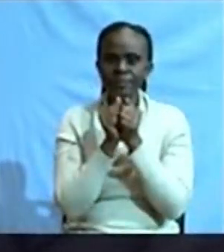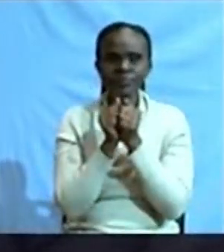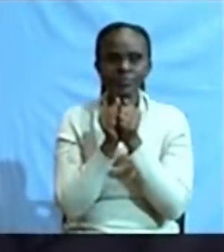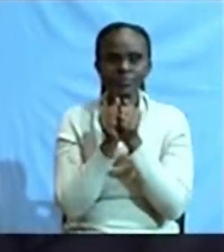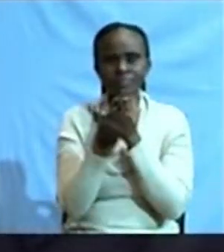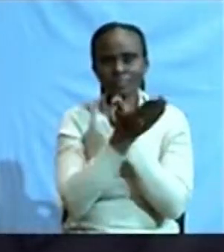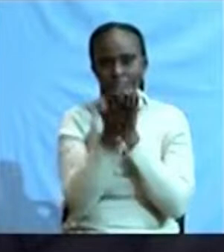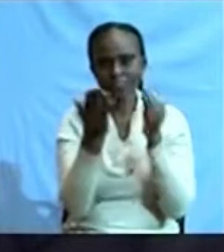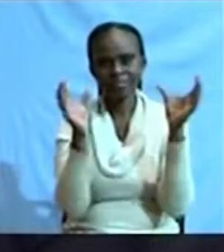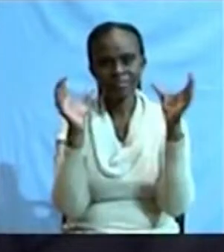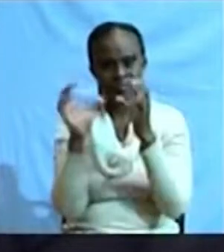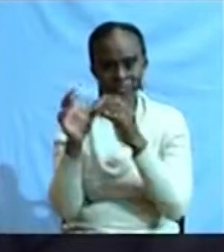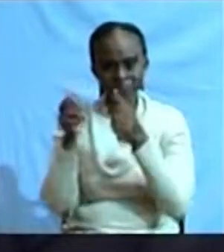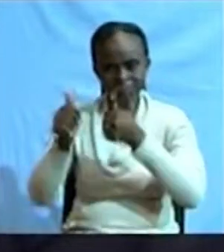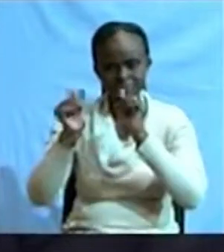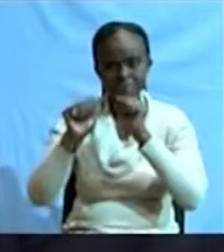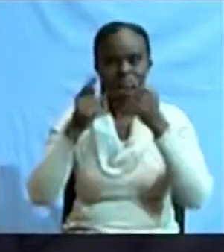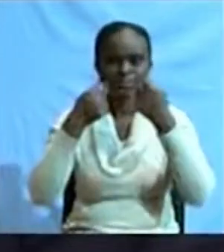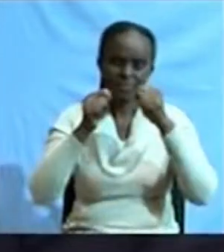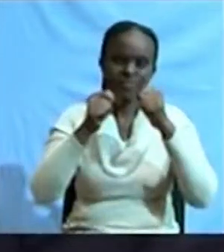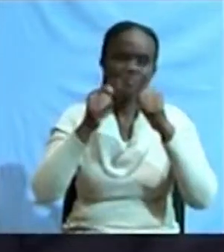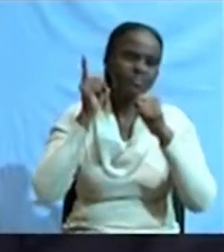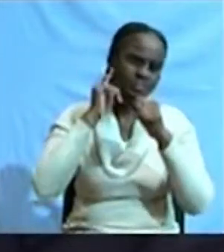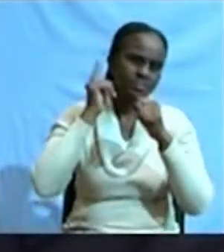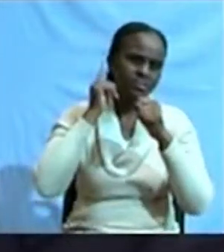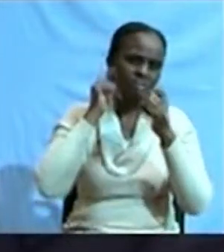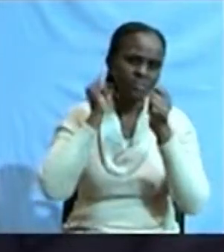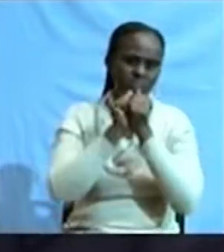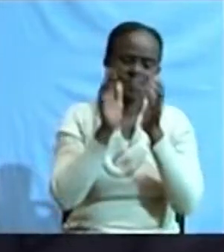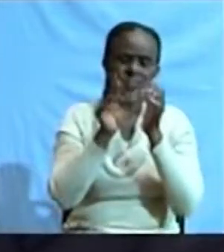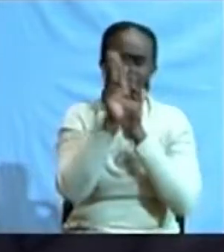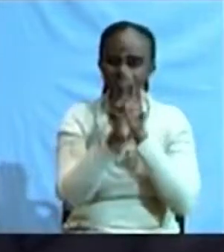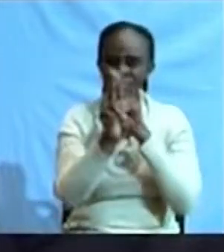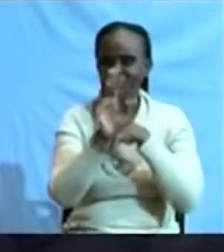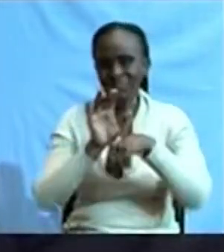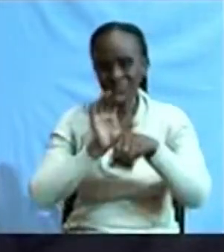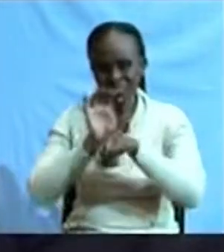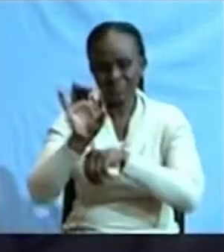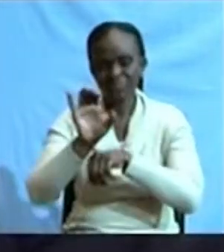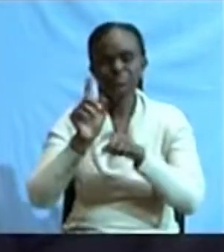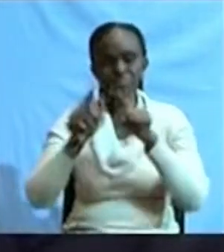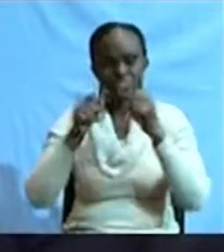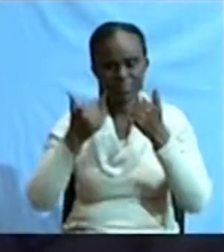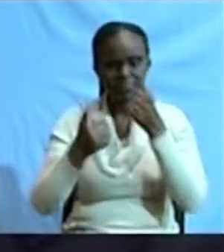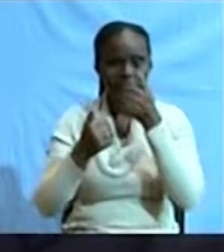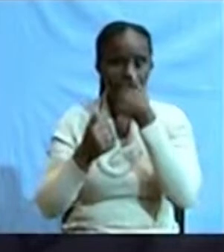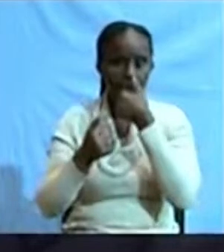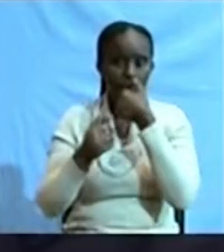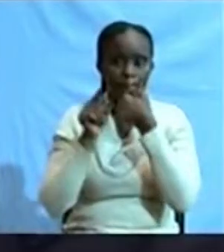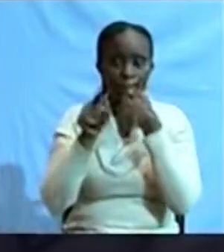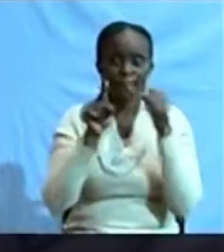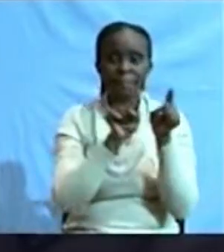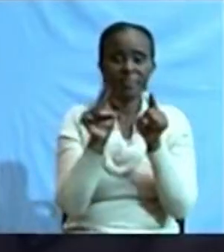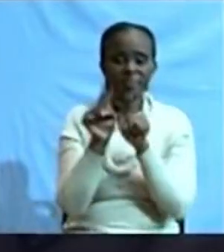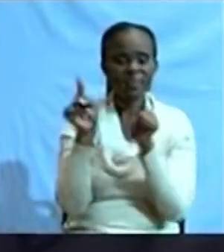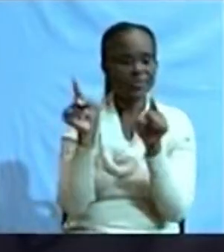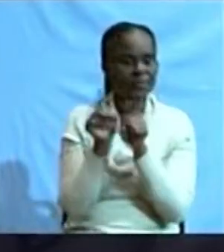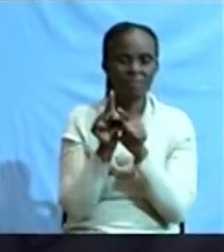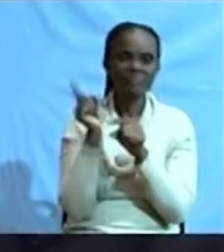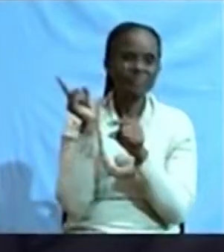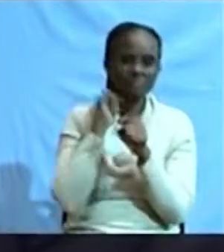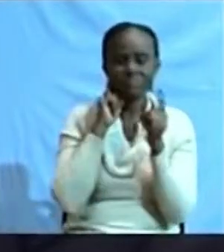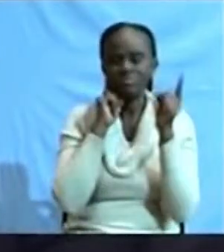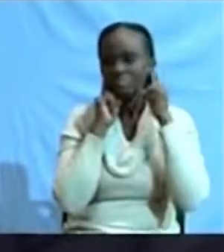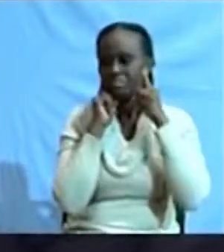the community so that they can actually try to buy in without necessarily using force. But it's like that also is landing on deaf